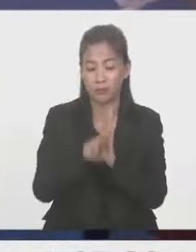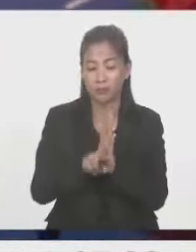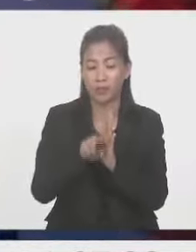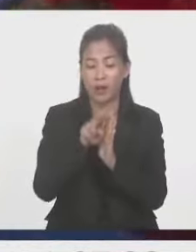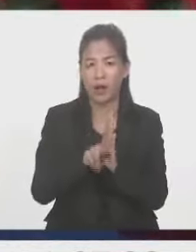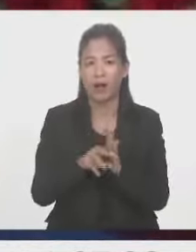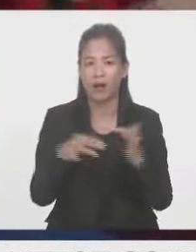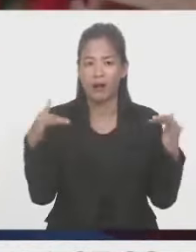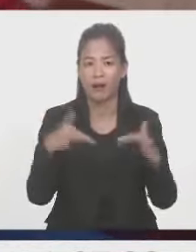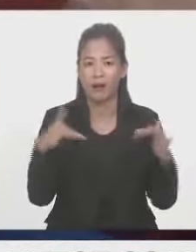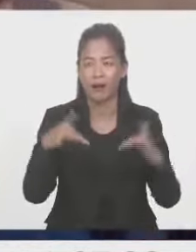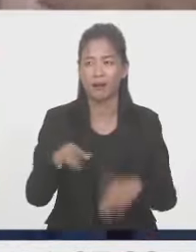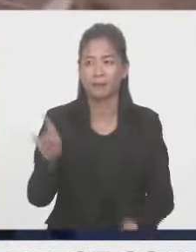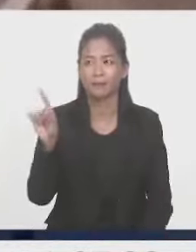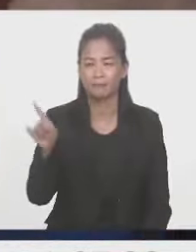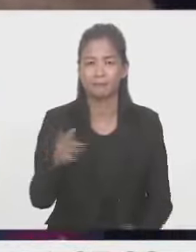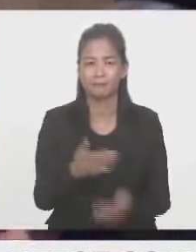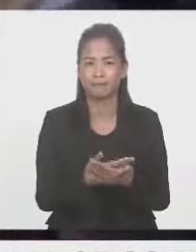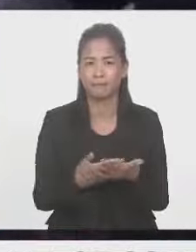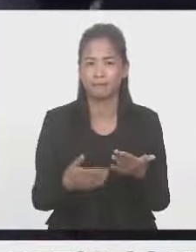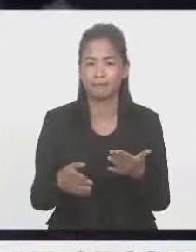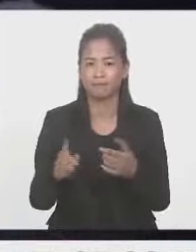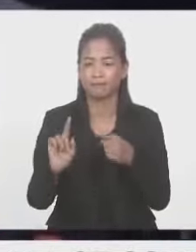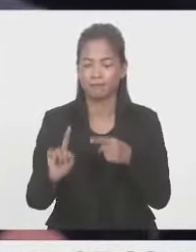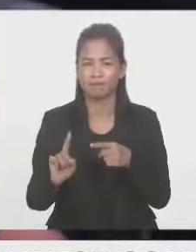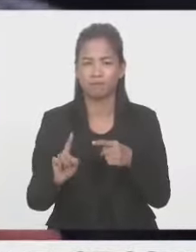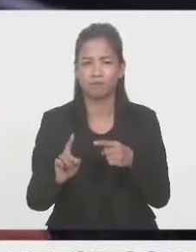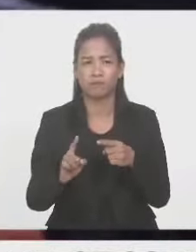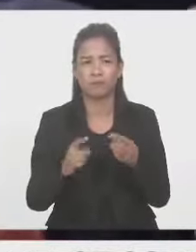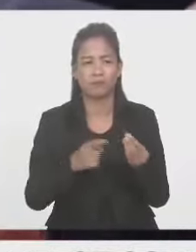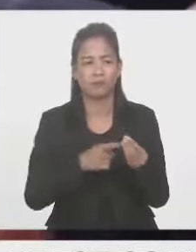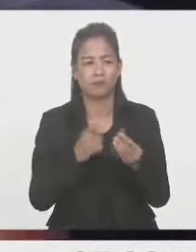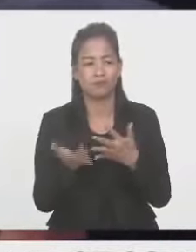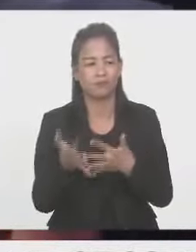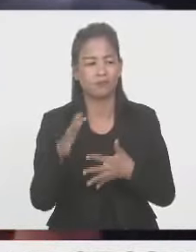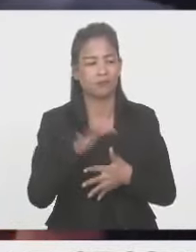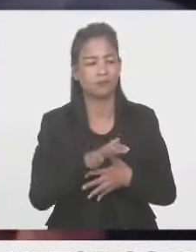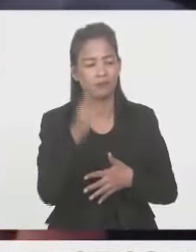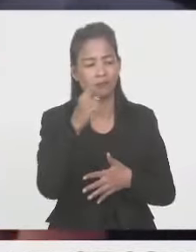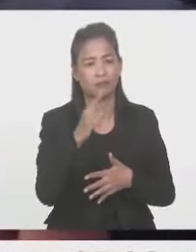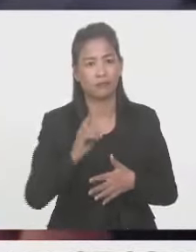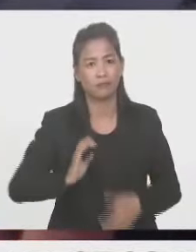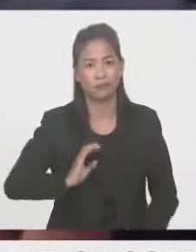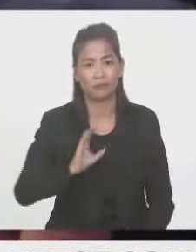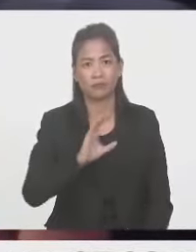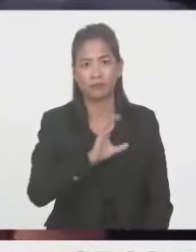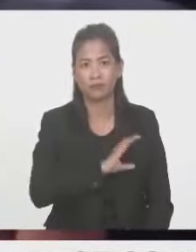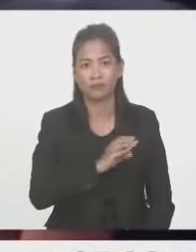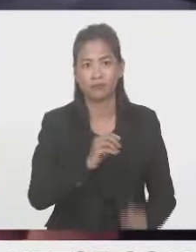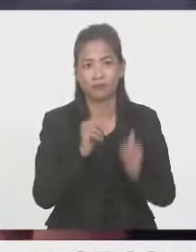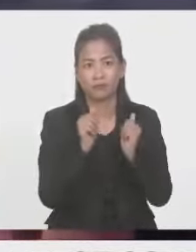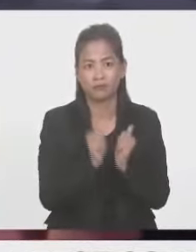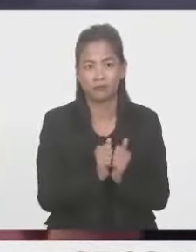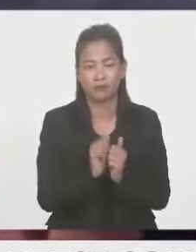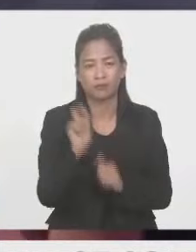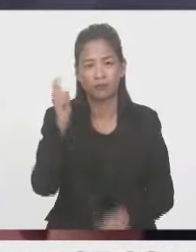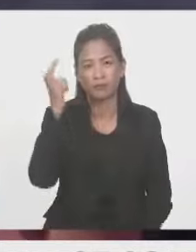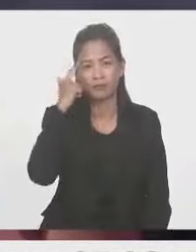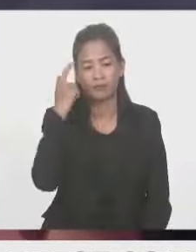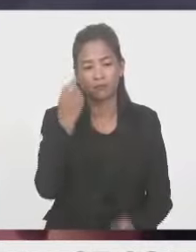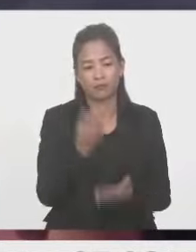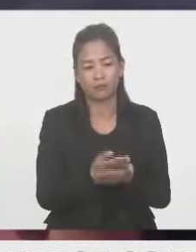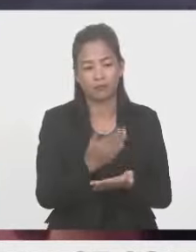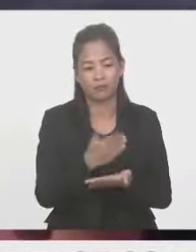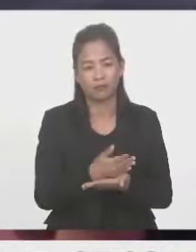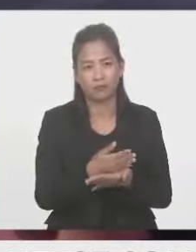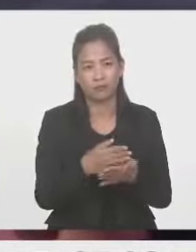Sa pulong ani Jean-Pierre, itinulak ni Biden ang mga prioridad nito para sa Kongreso, kasama na ang government funding at